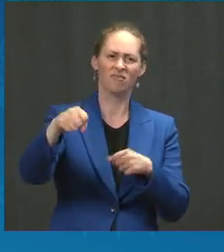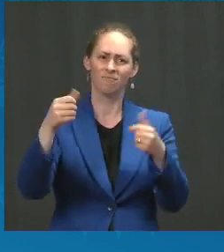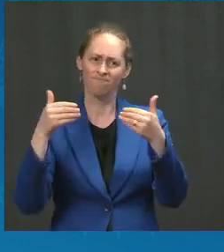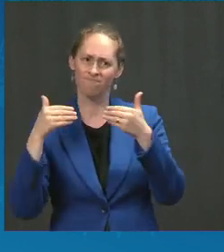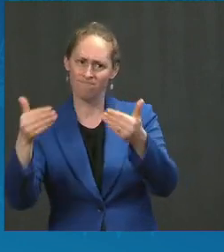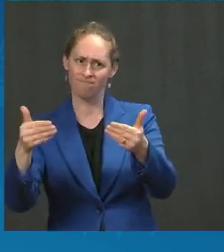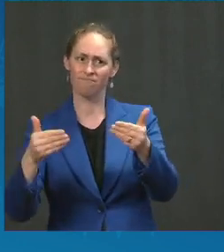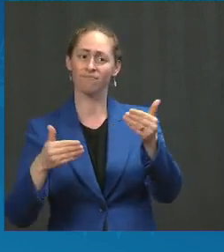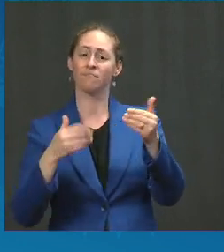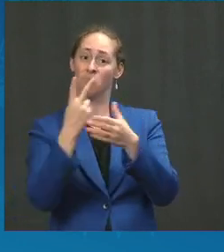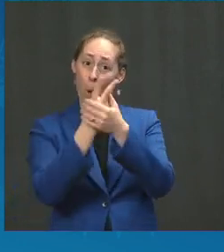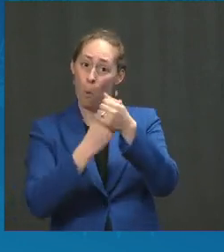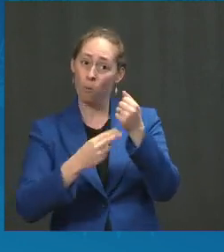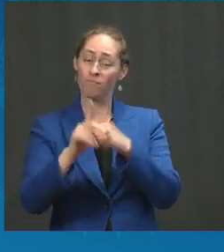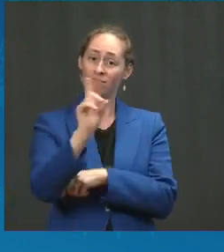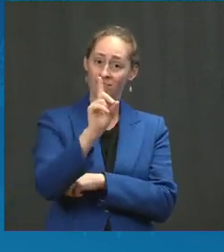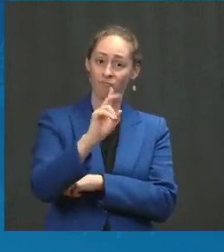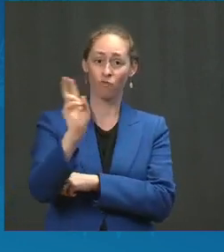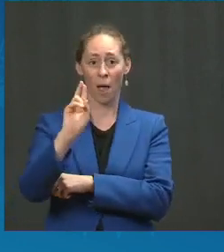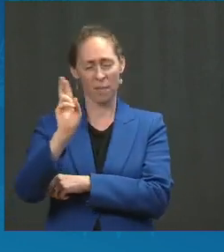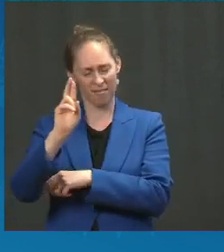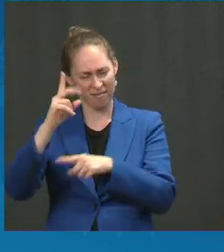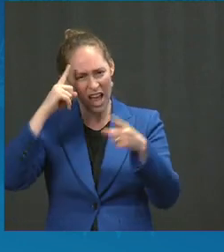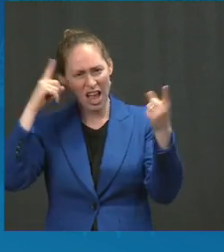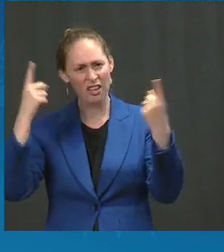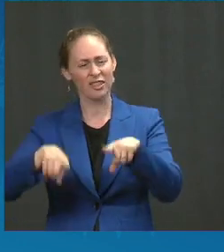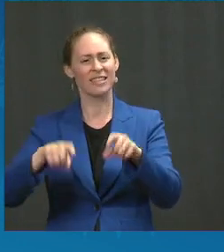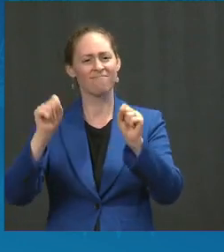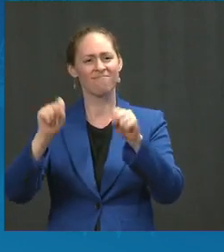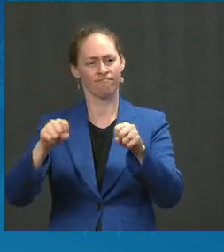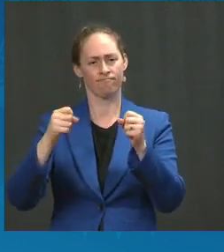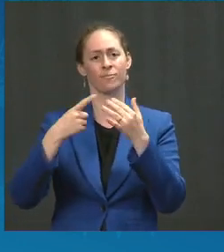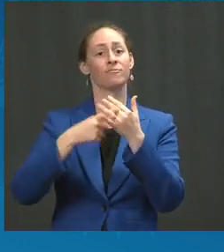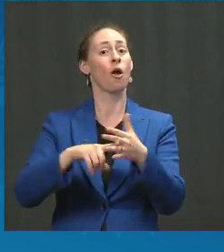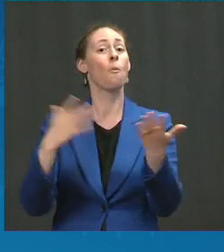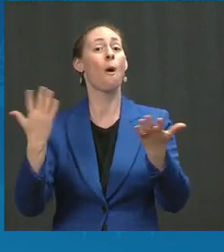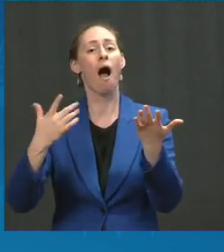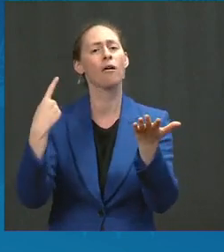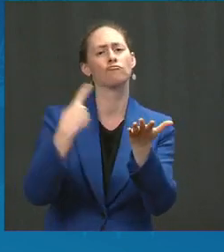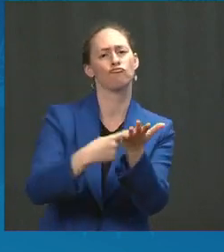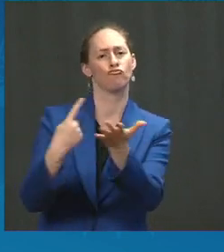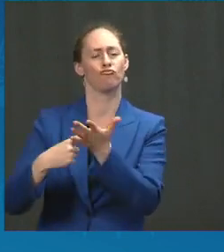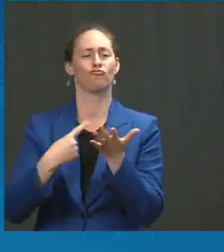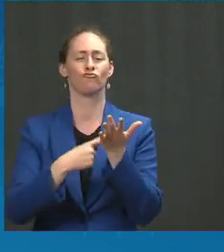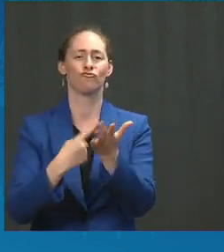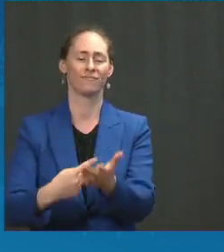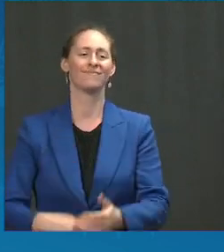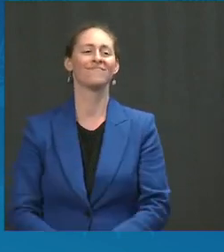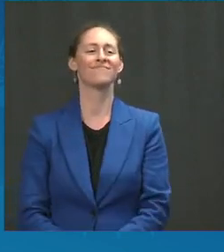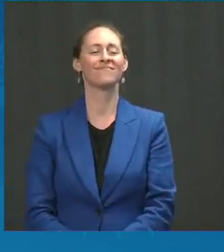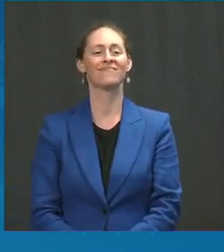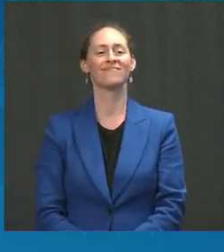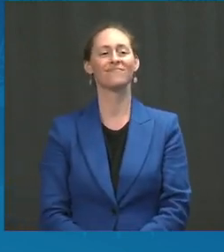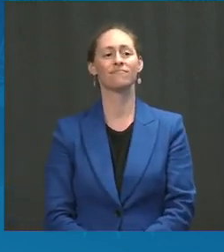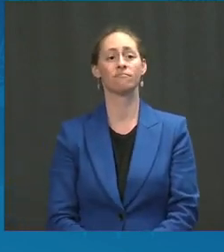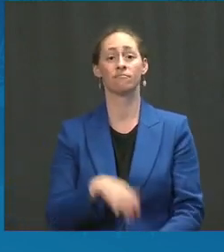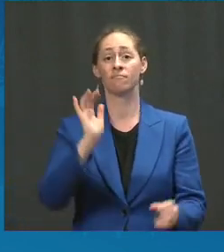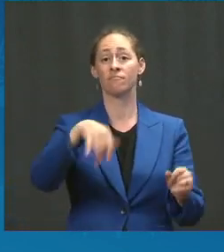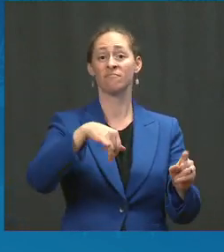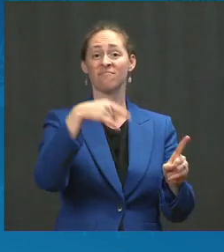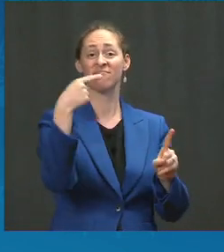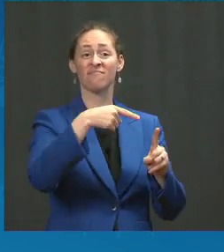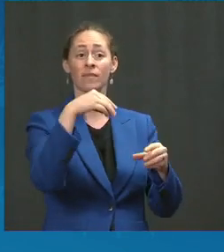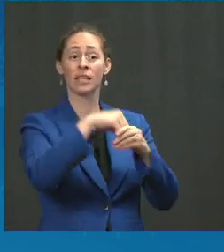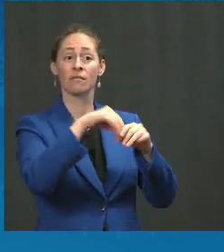senators. And the bipartisan infrastructure deal will improve the lives of people in our country and the strength of our